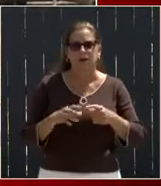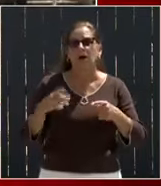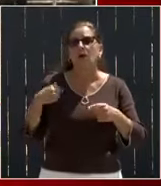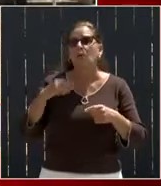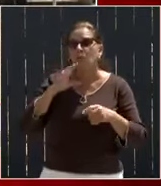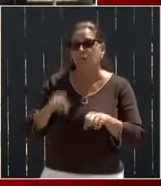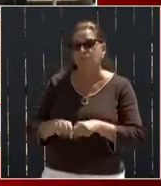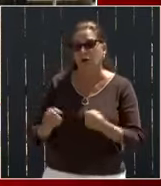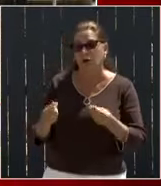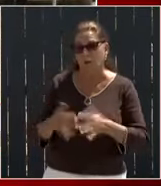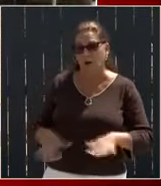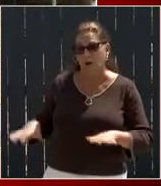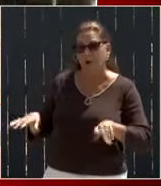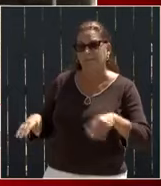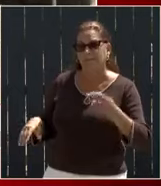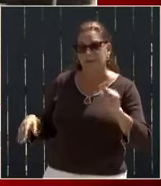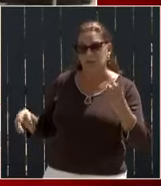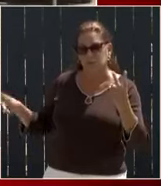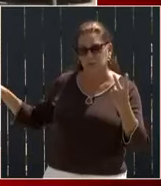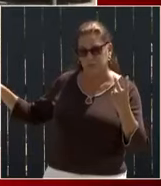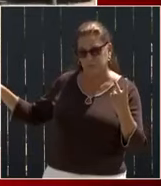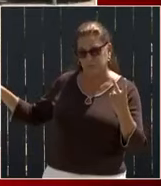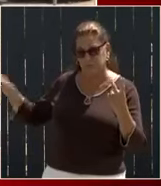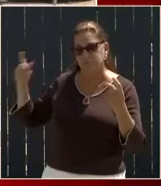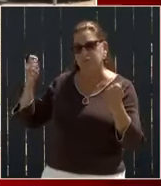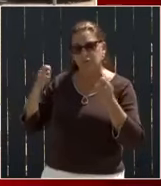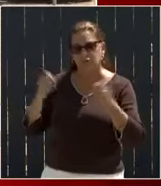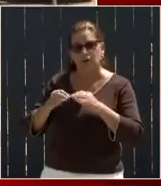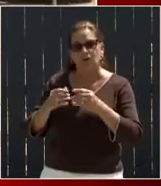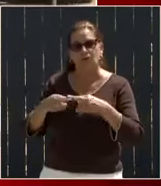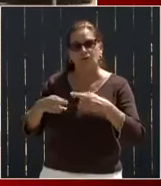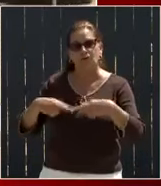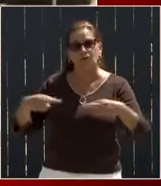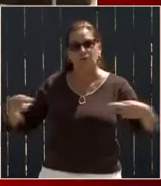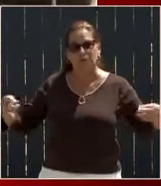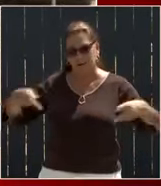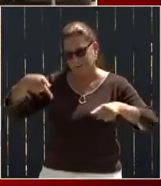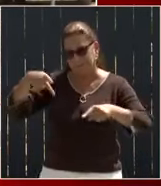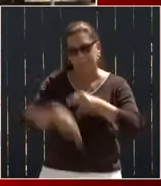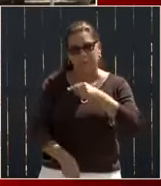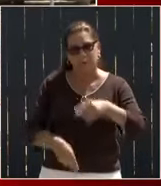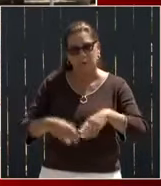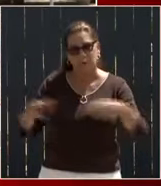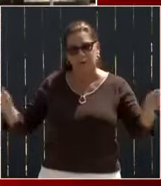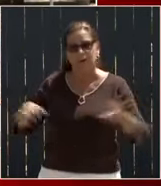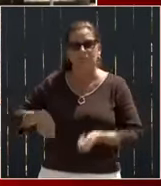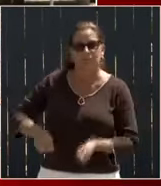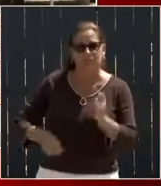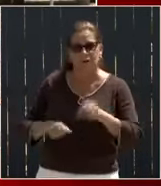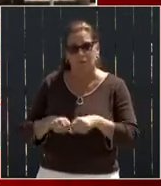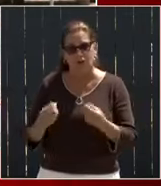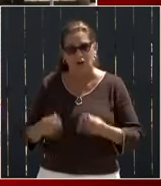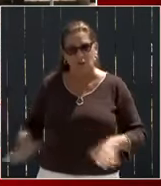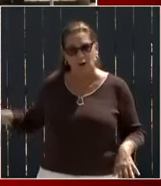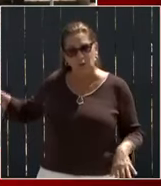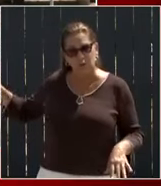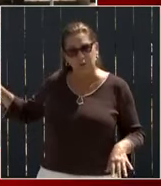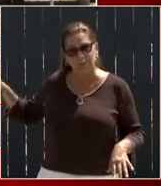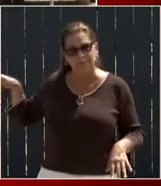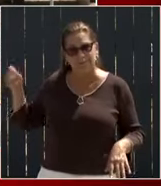the ribbon cutting of the crest, I want to recognize how far we have come. The development of Skyland Town Center has